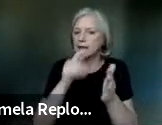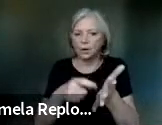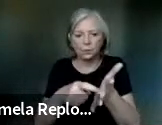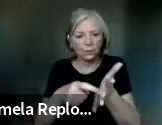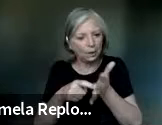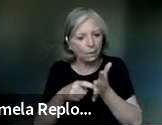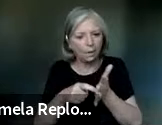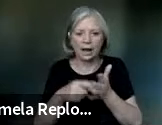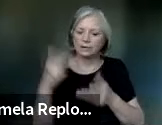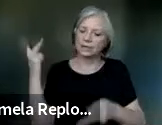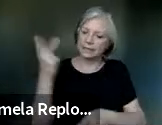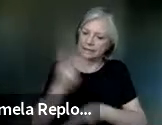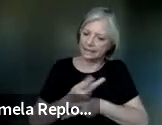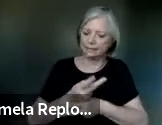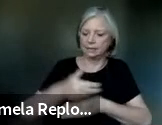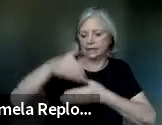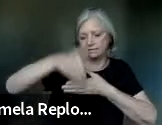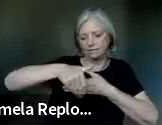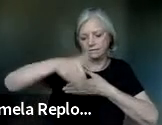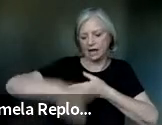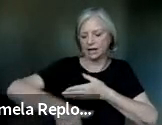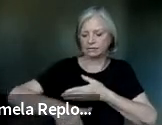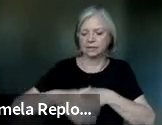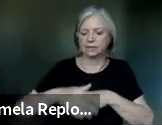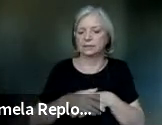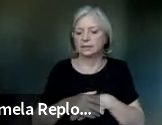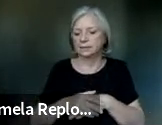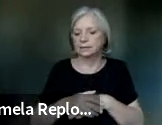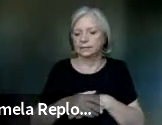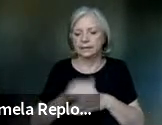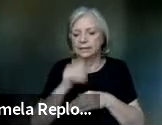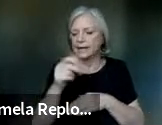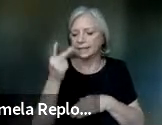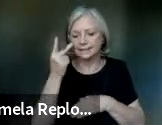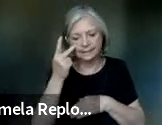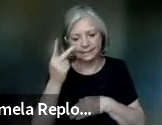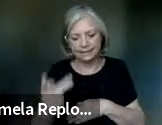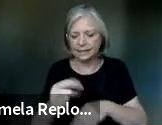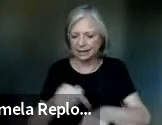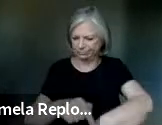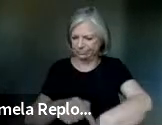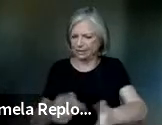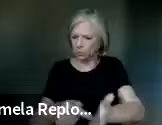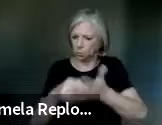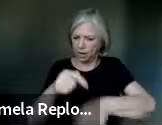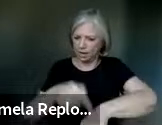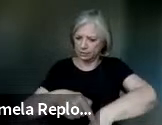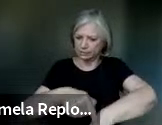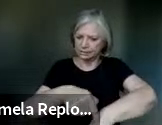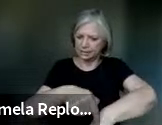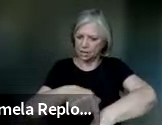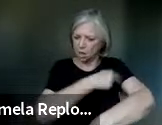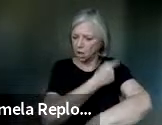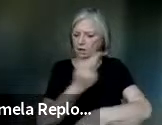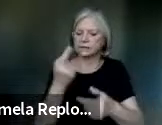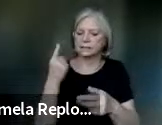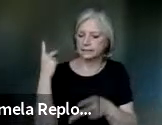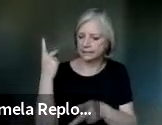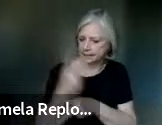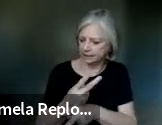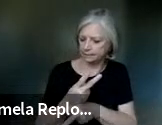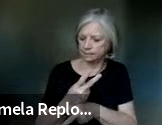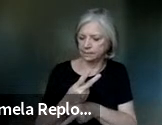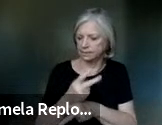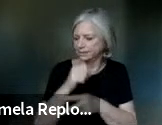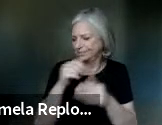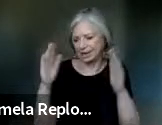to maintain those records. I have not seen any guidelines on how long you must retain them, because it's not something they're